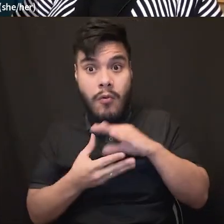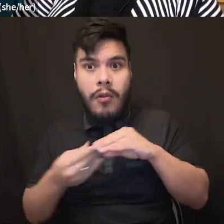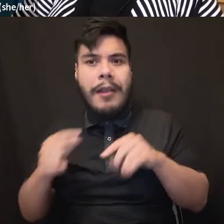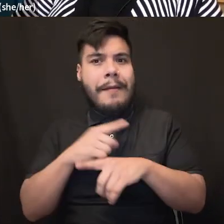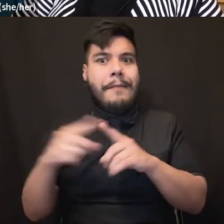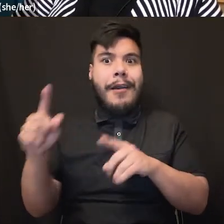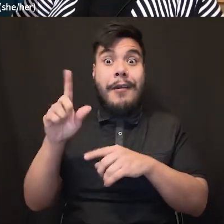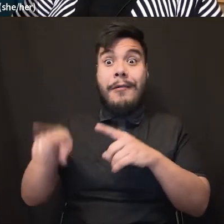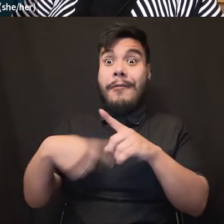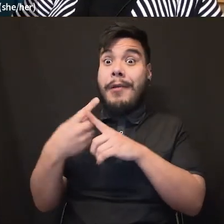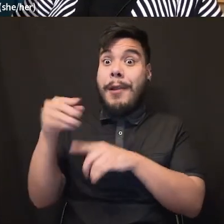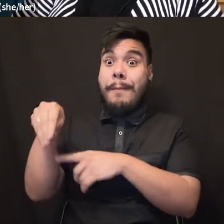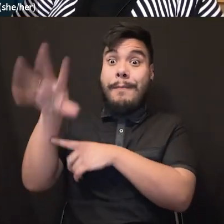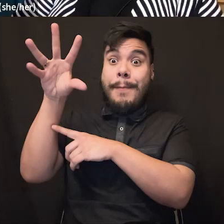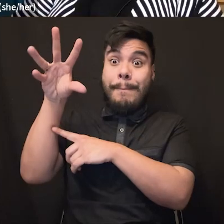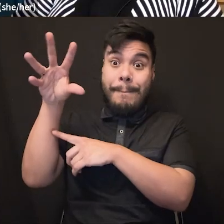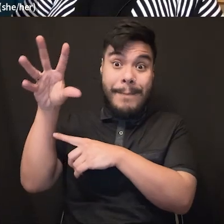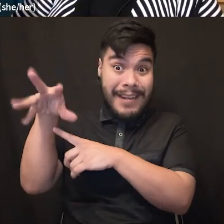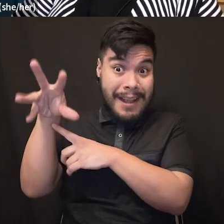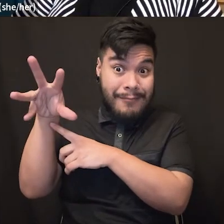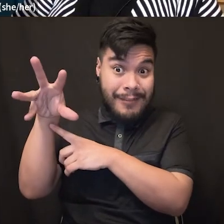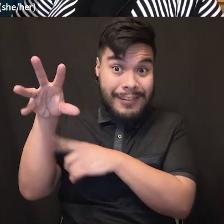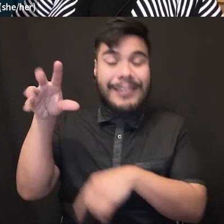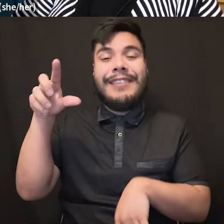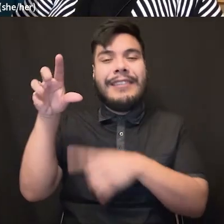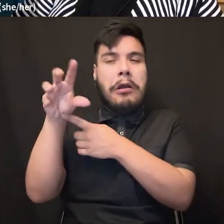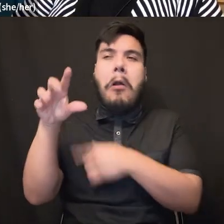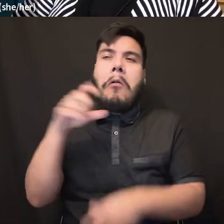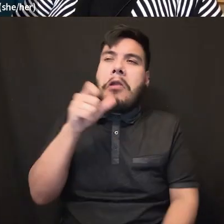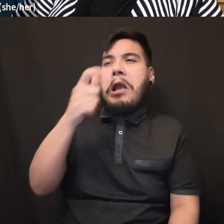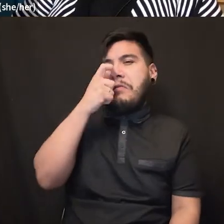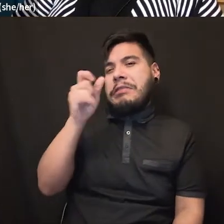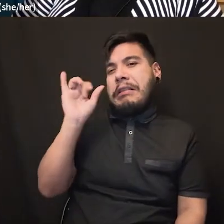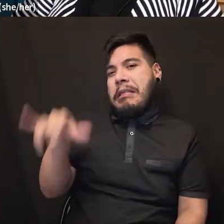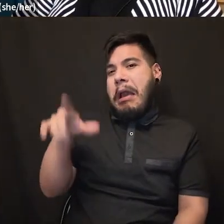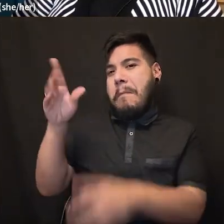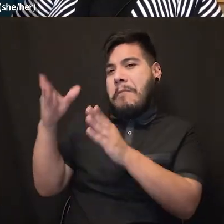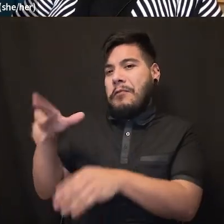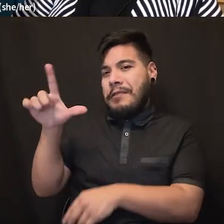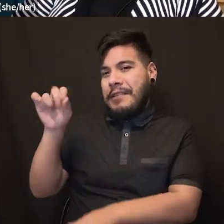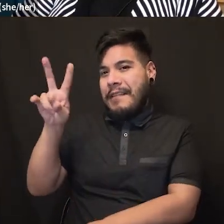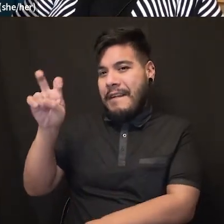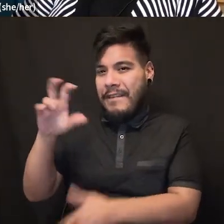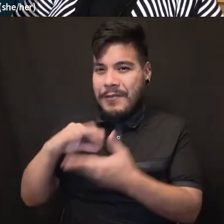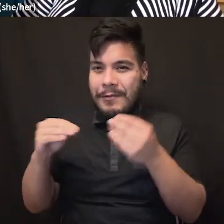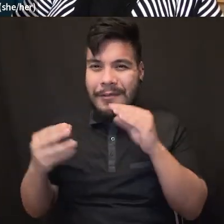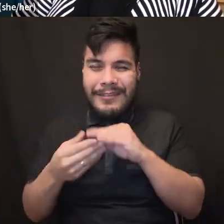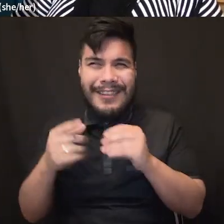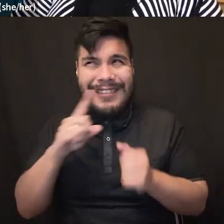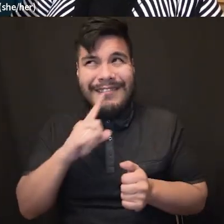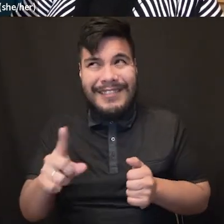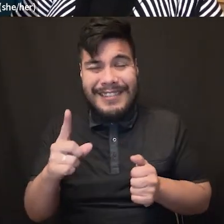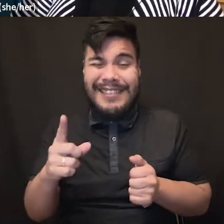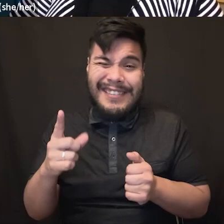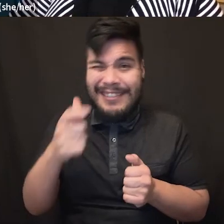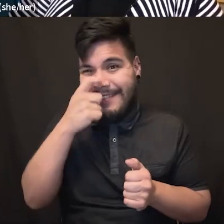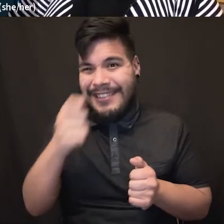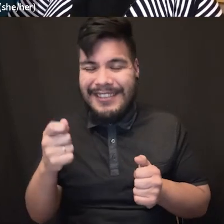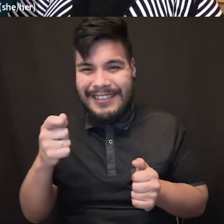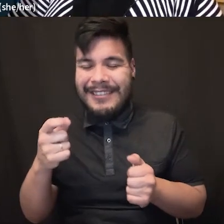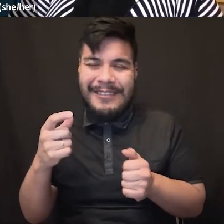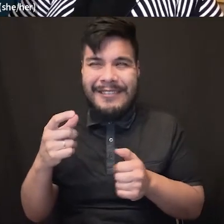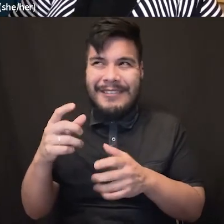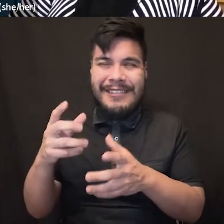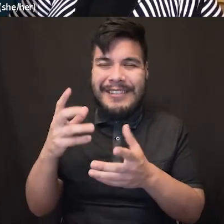filmed on a camera, suddenly it's like, well, we're not interested in that person's love story. So that's been an interesting thing to reconcile with. So